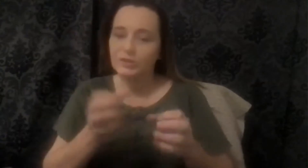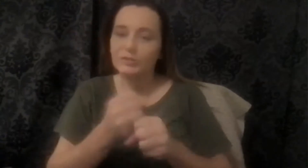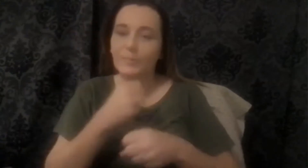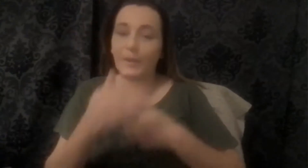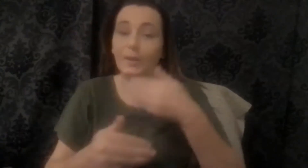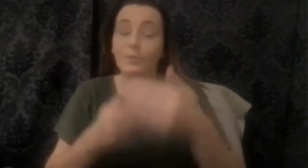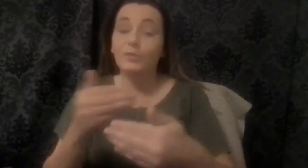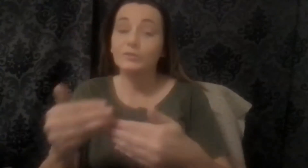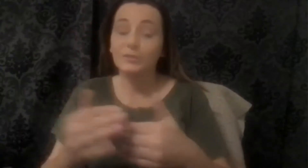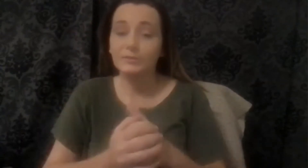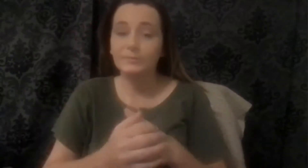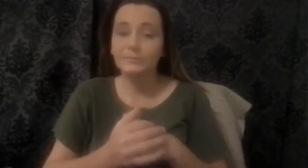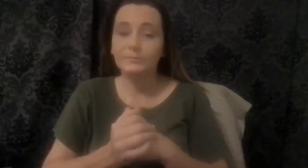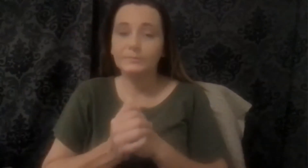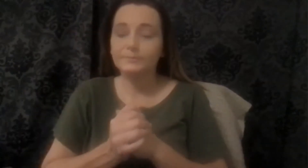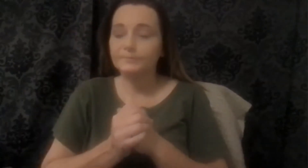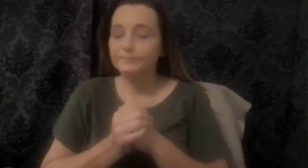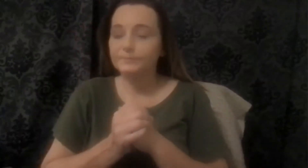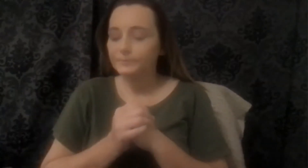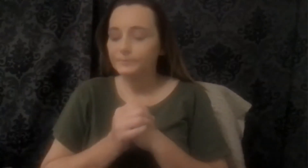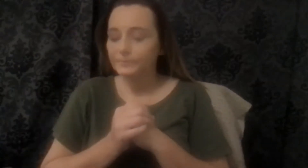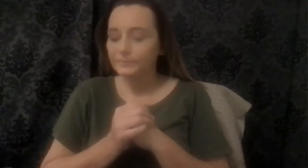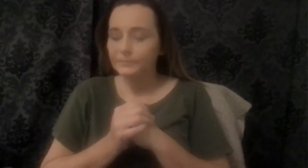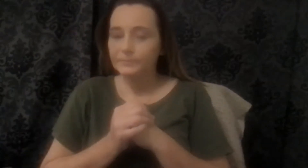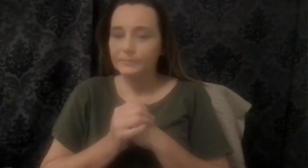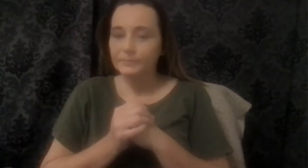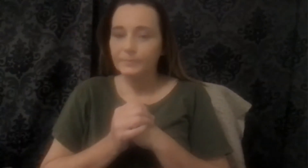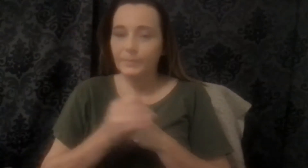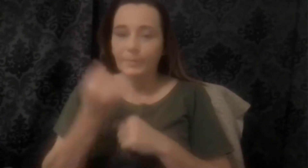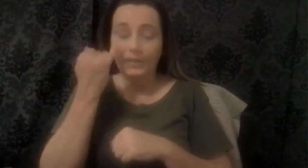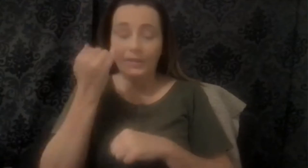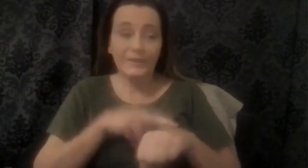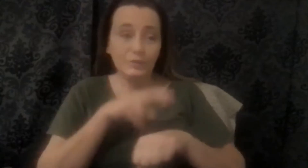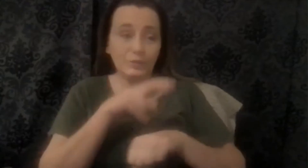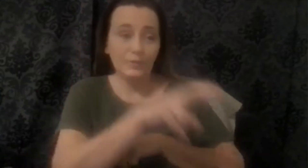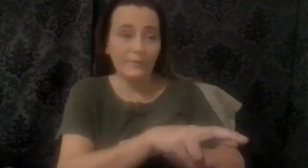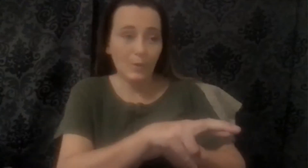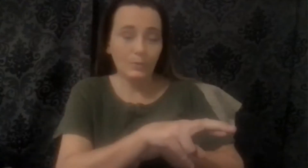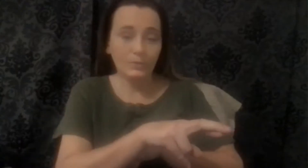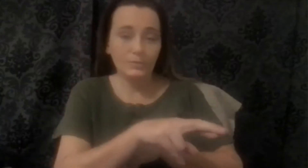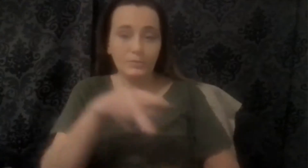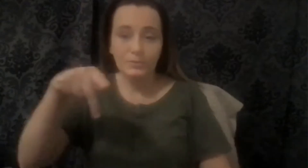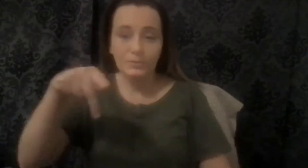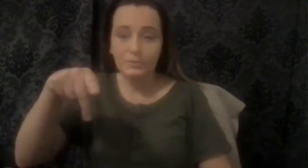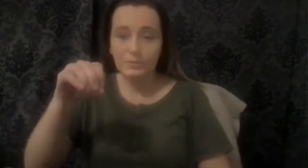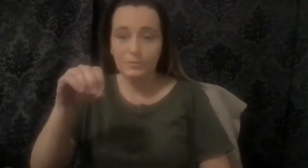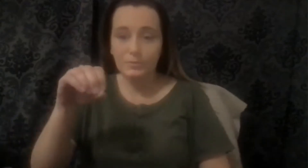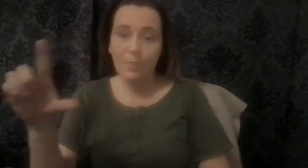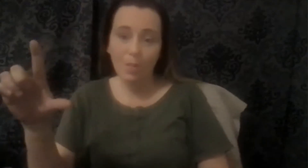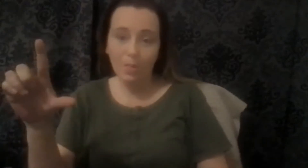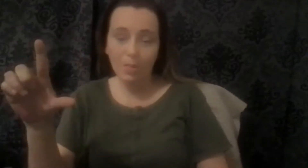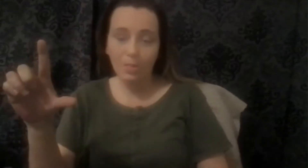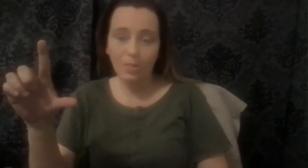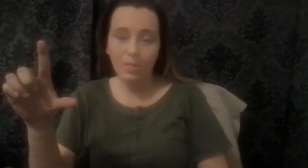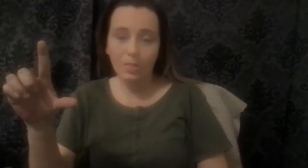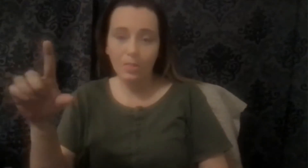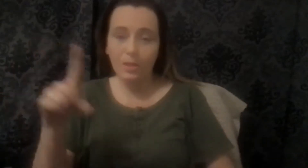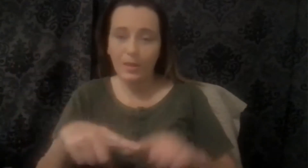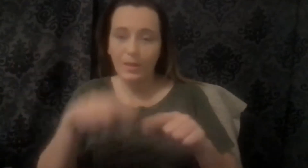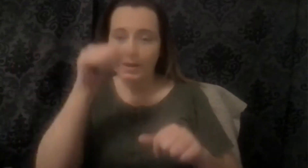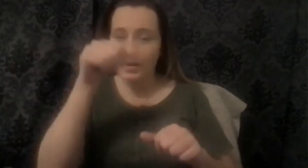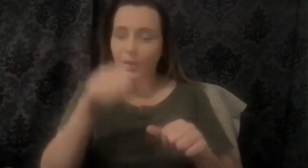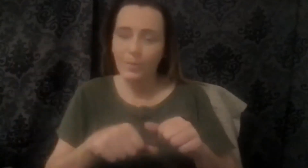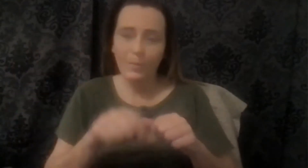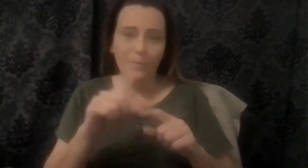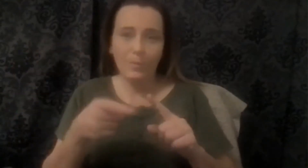please. Well, if he's referring to the poll, that happened, I can't remember, I don't know, Yoel, if you